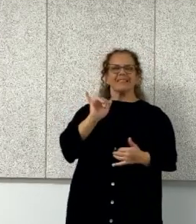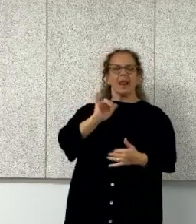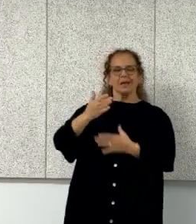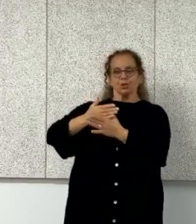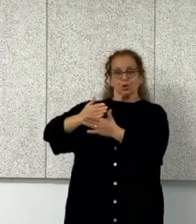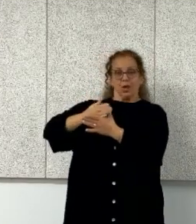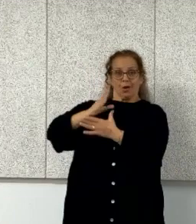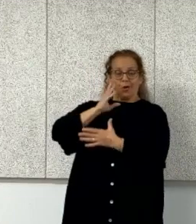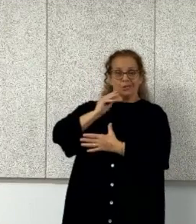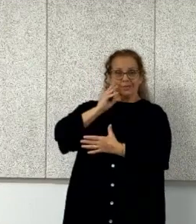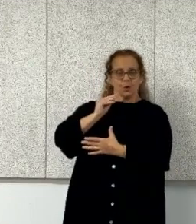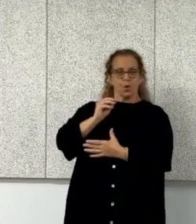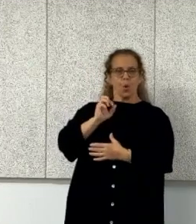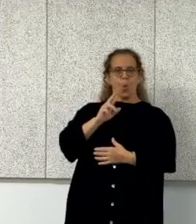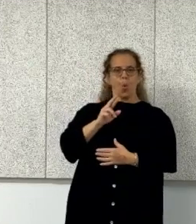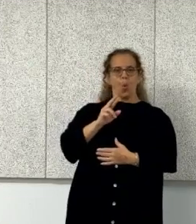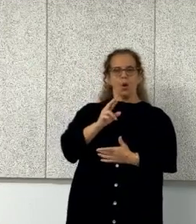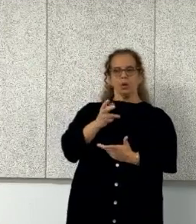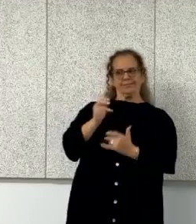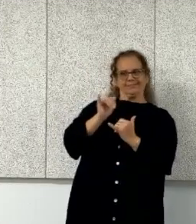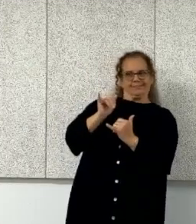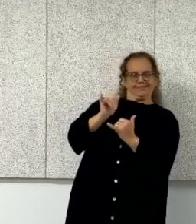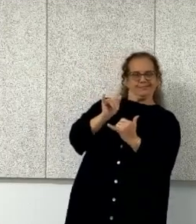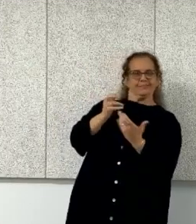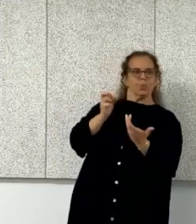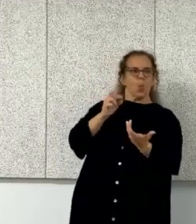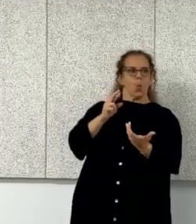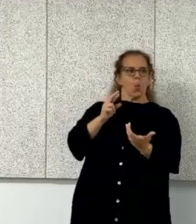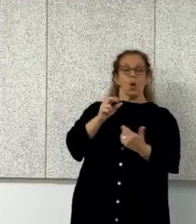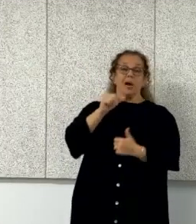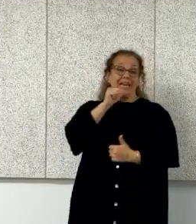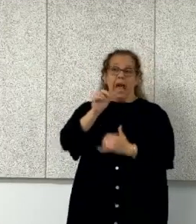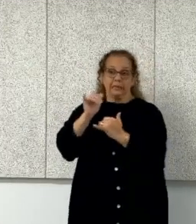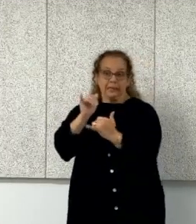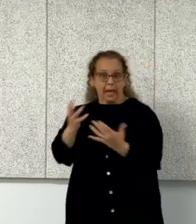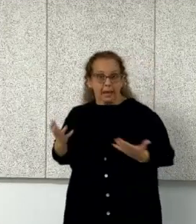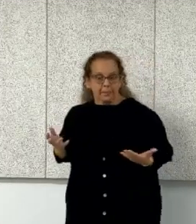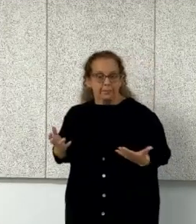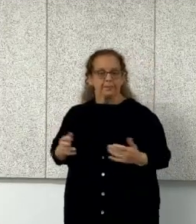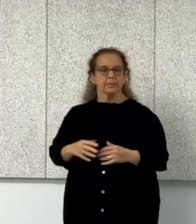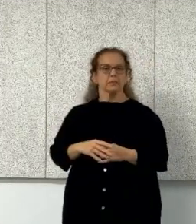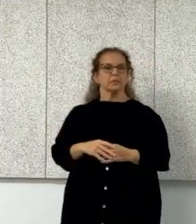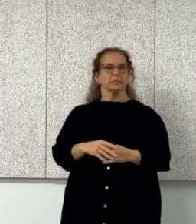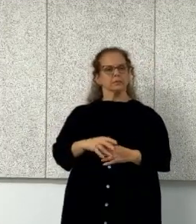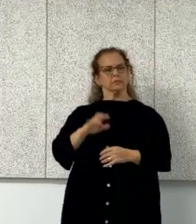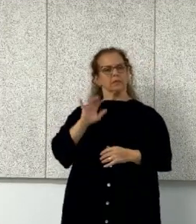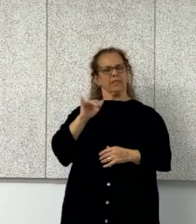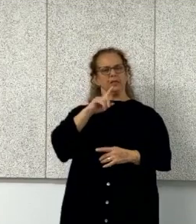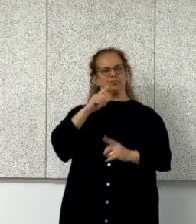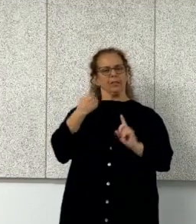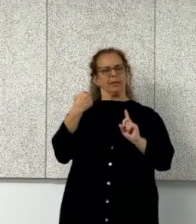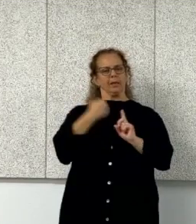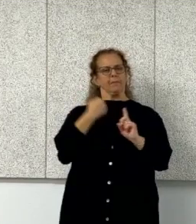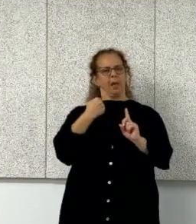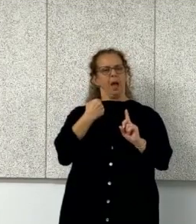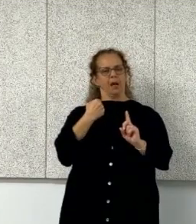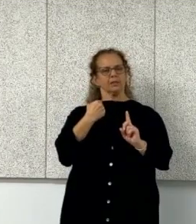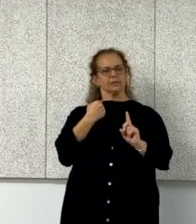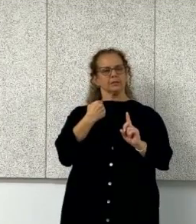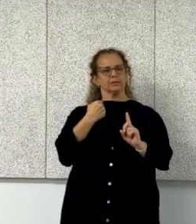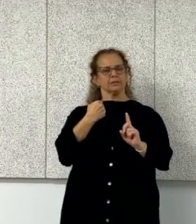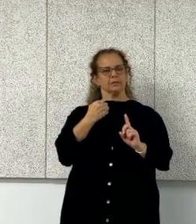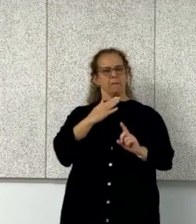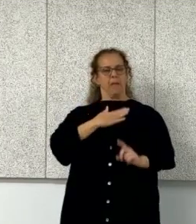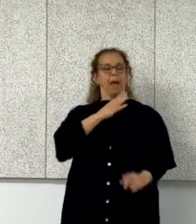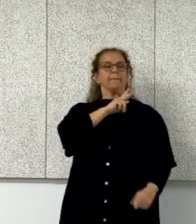of being with people like me or being not with people like me has really kind of impacted, you know,